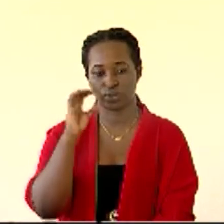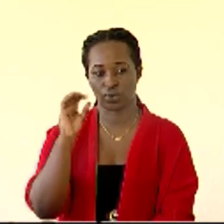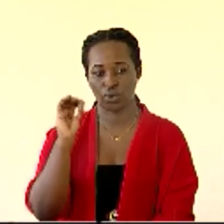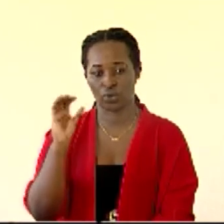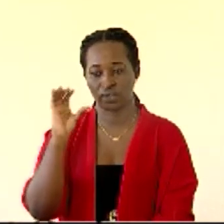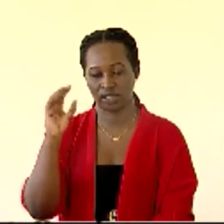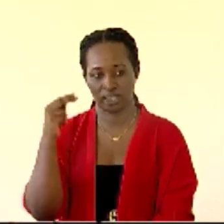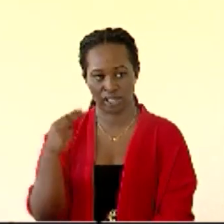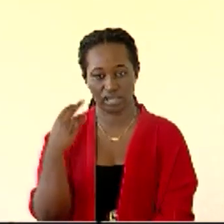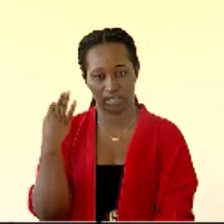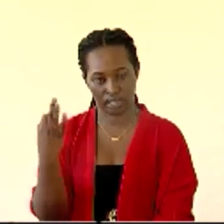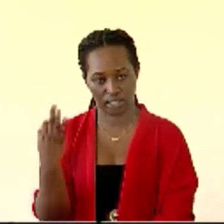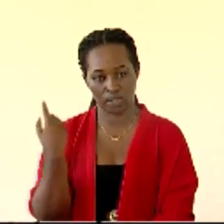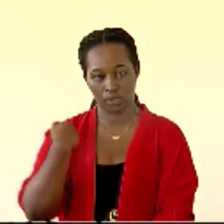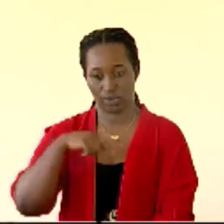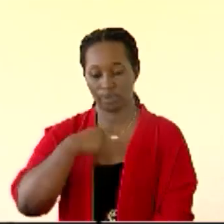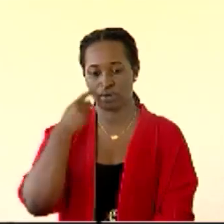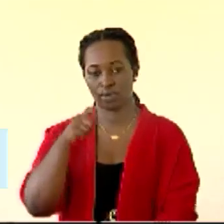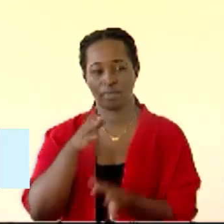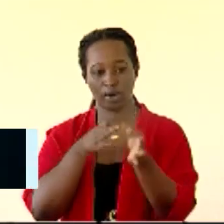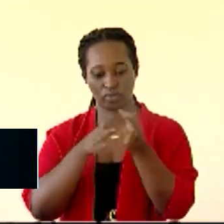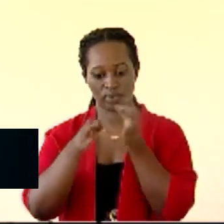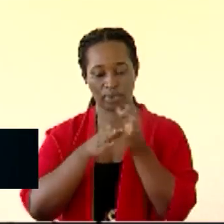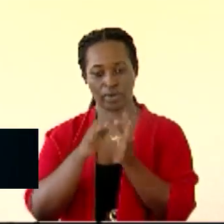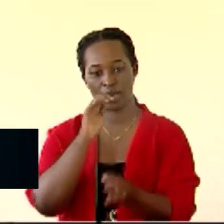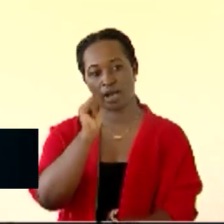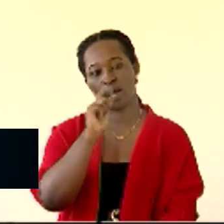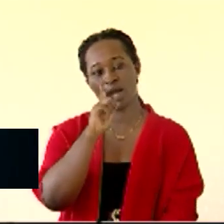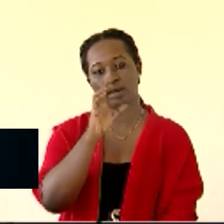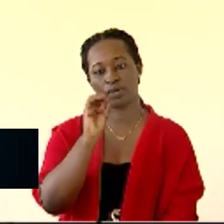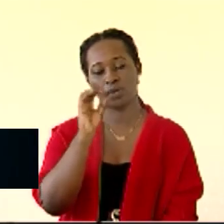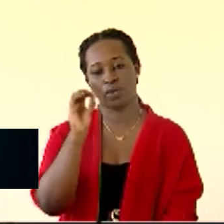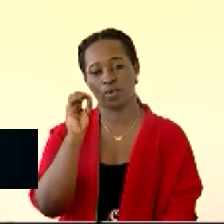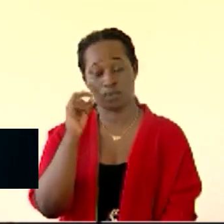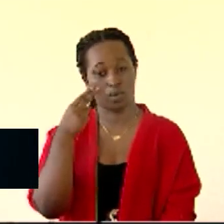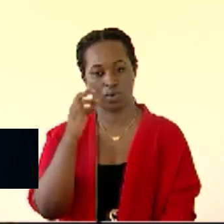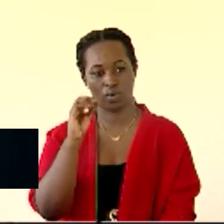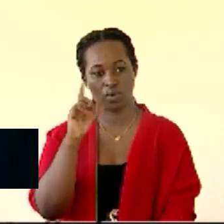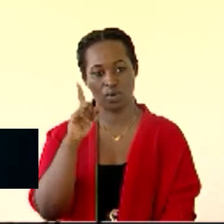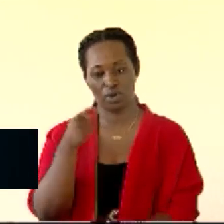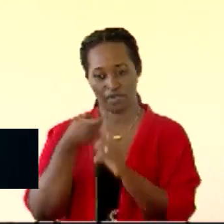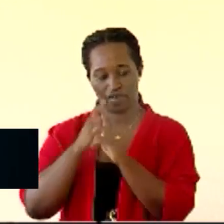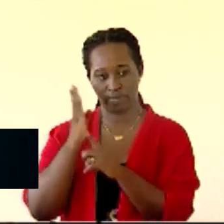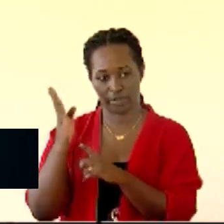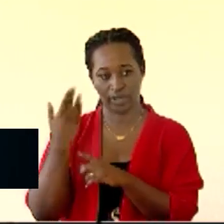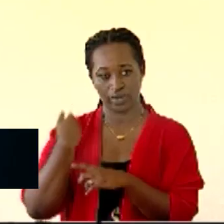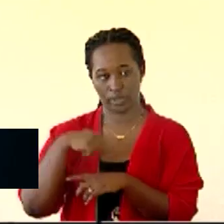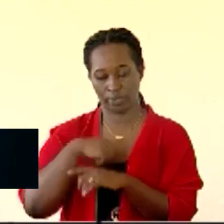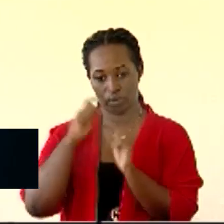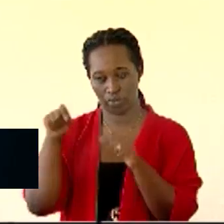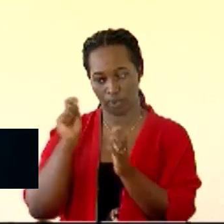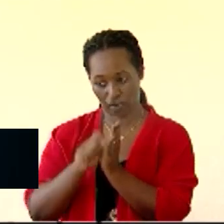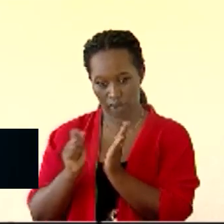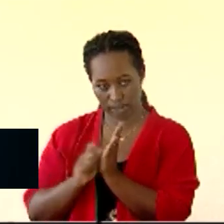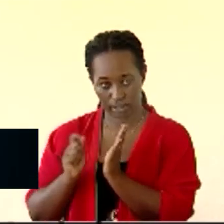CH3. So we need to identify the alcohol from there. So this time, we can rewrite this structure